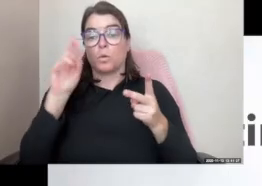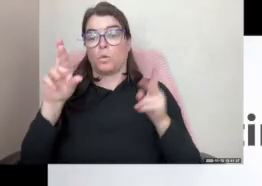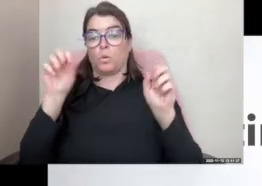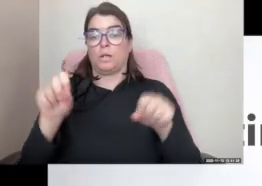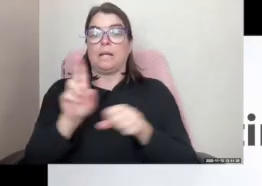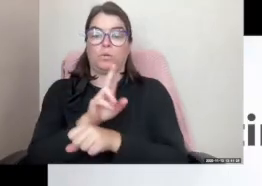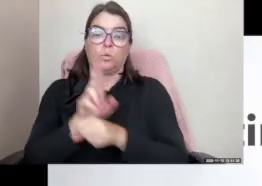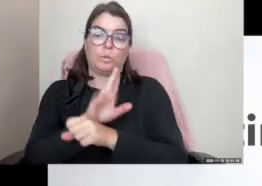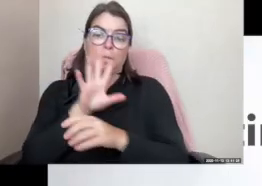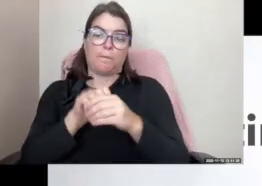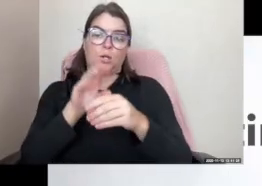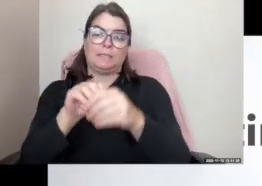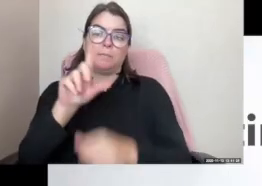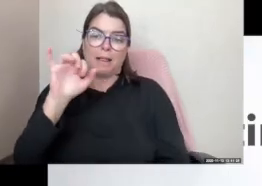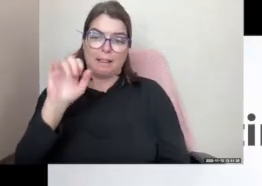screen,